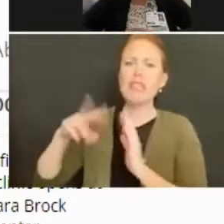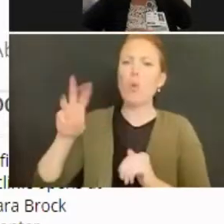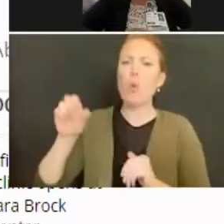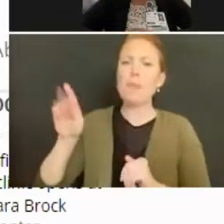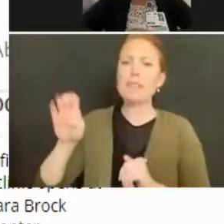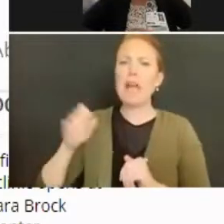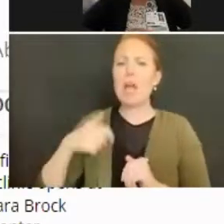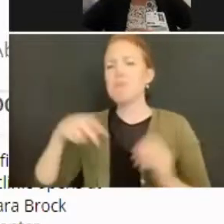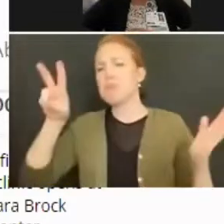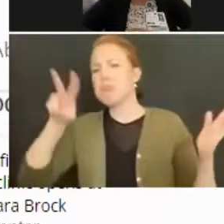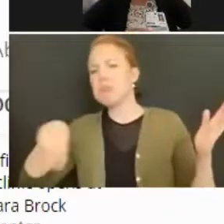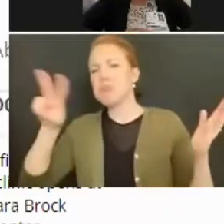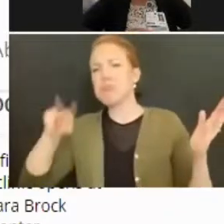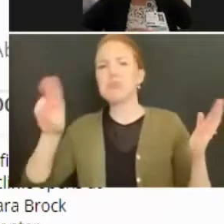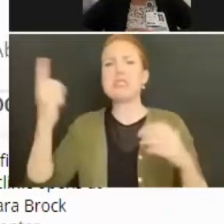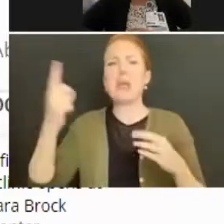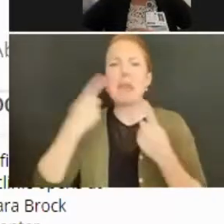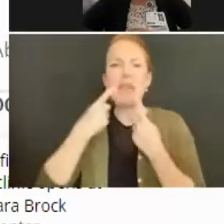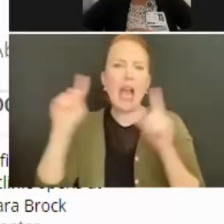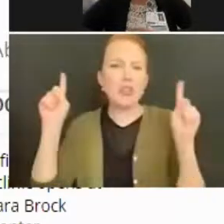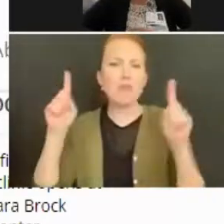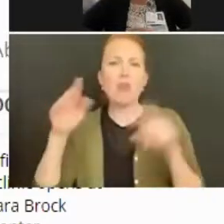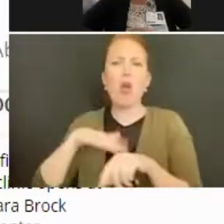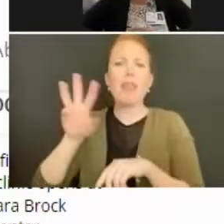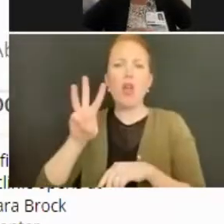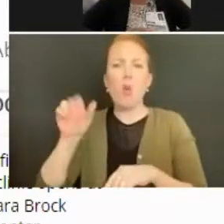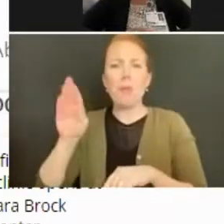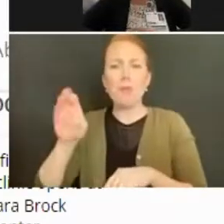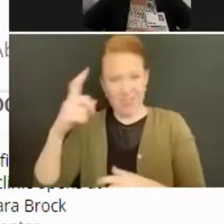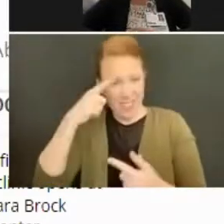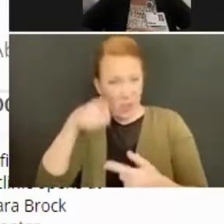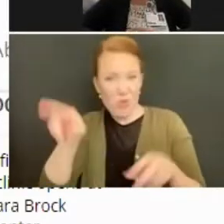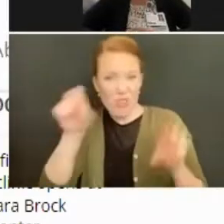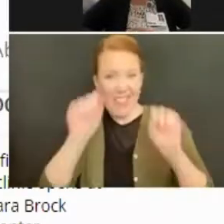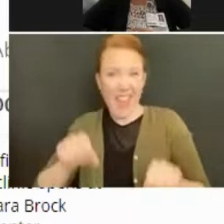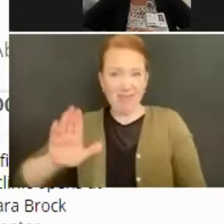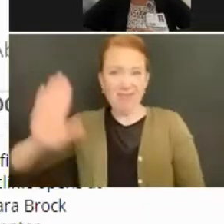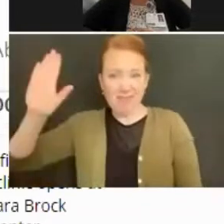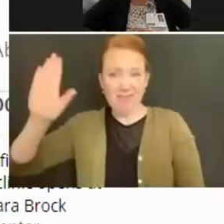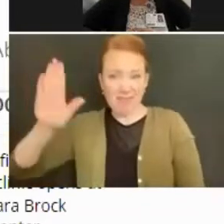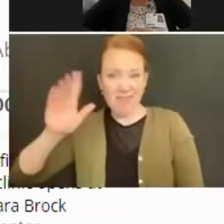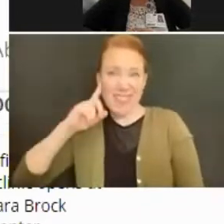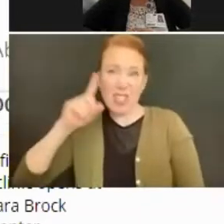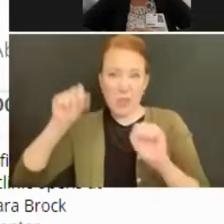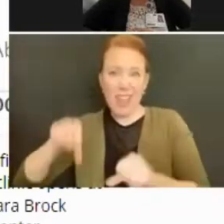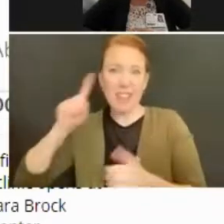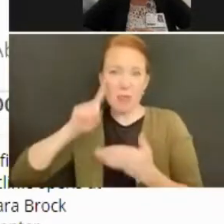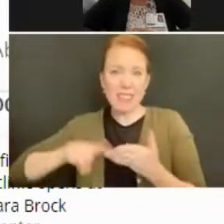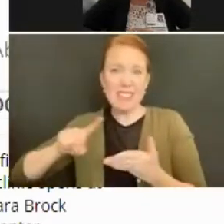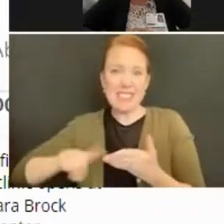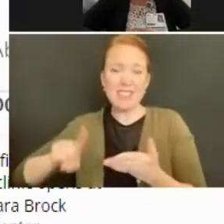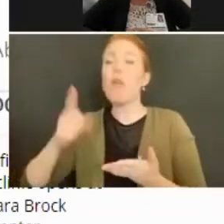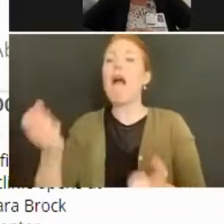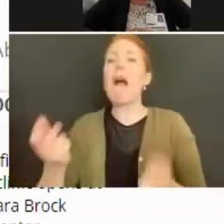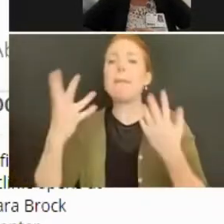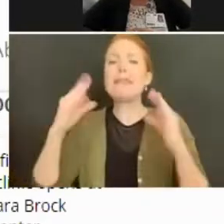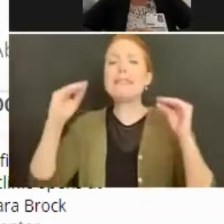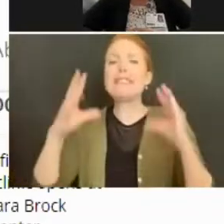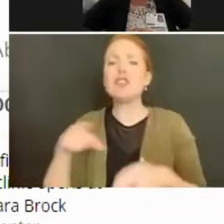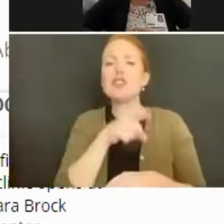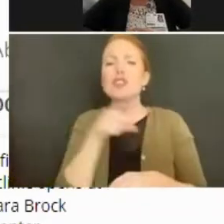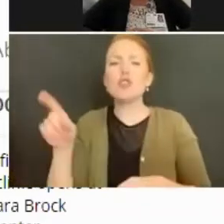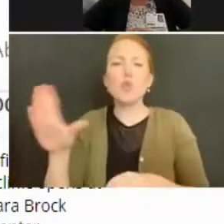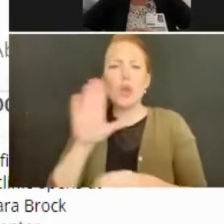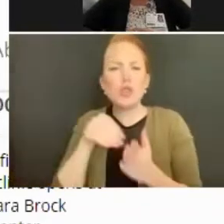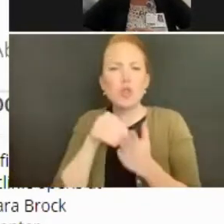their website, some recent announcement, some big event? Any hands up? How many of you could do that? Or teachers, how many of your students could do that? Just visit the